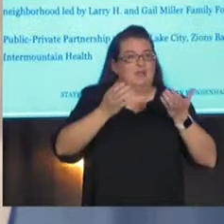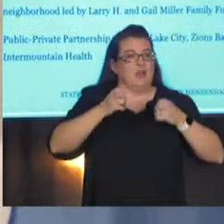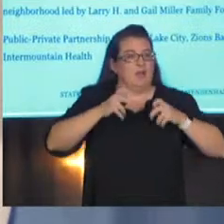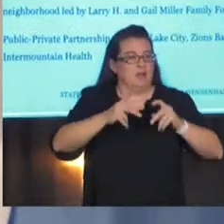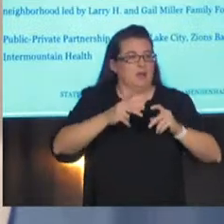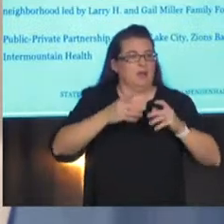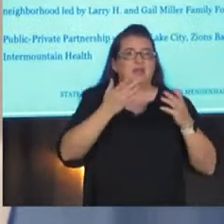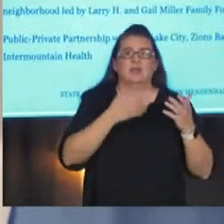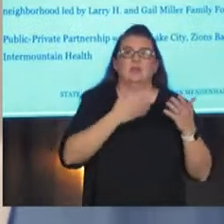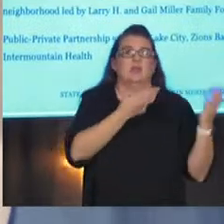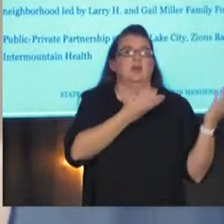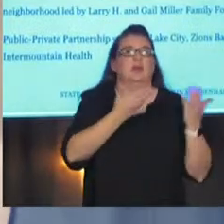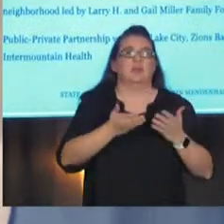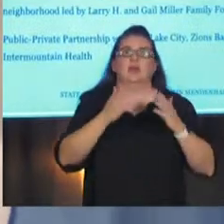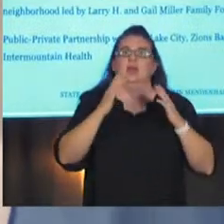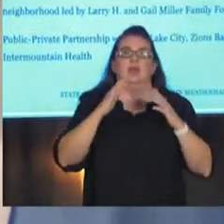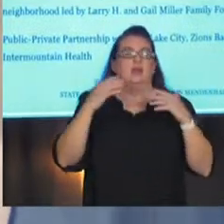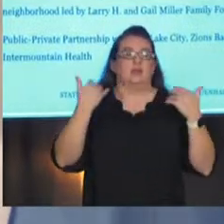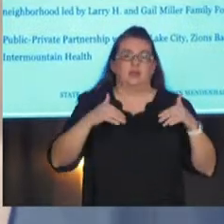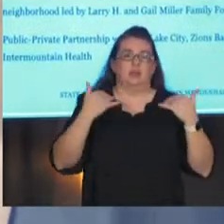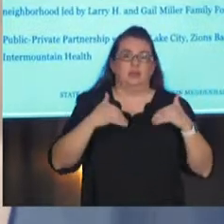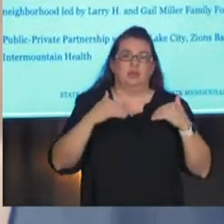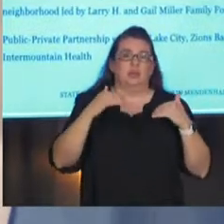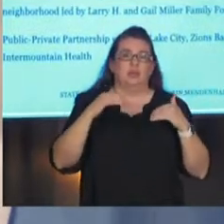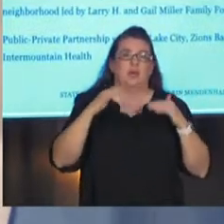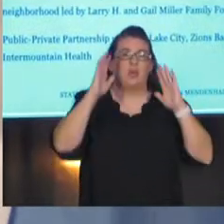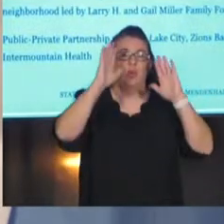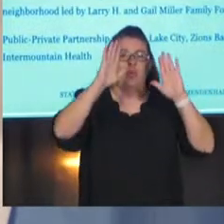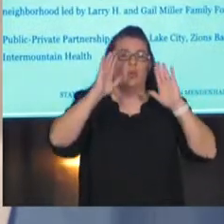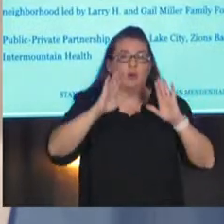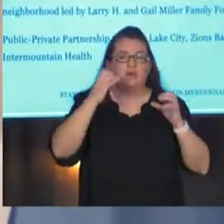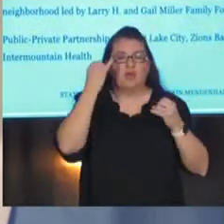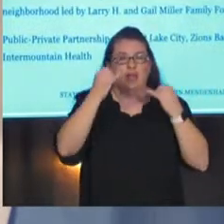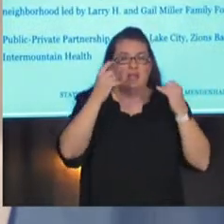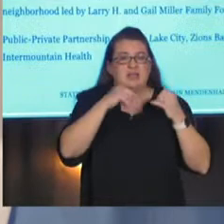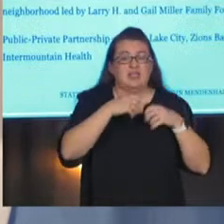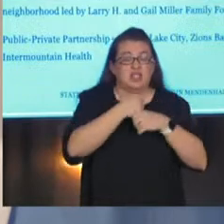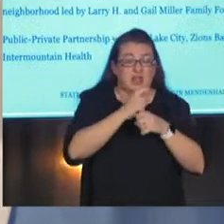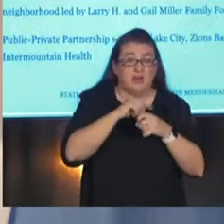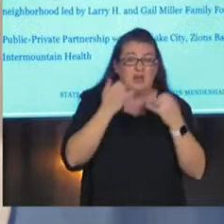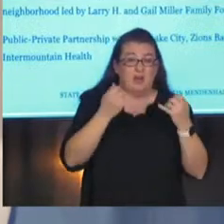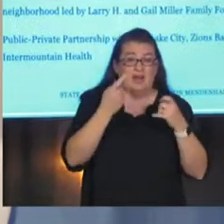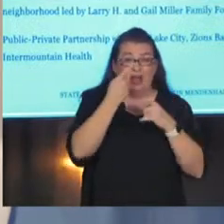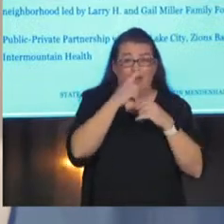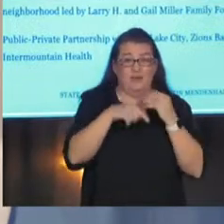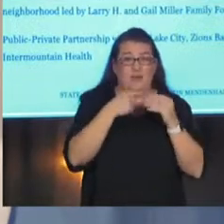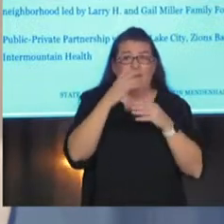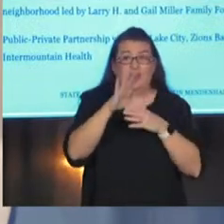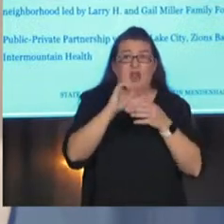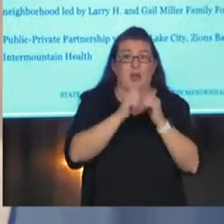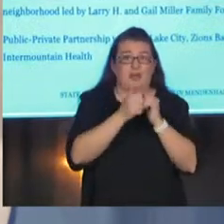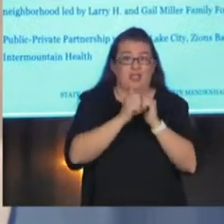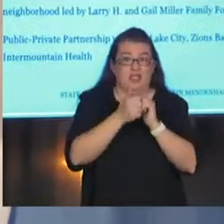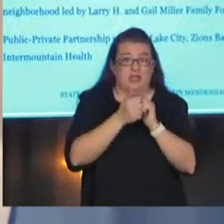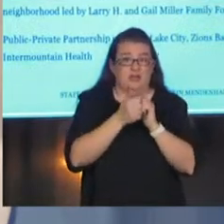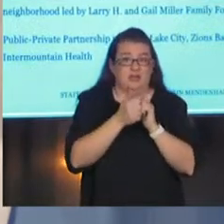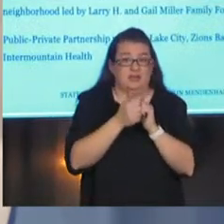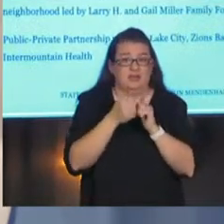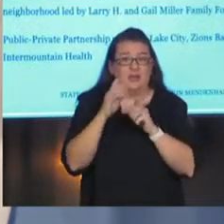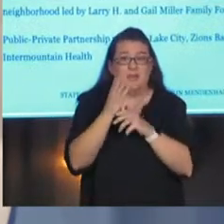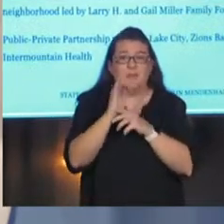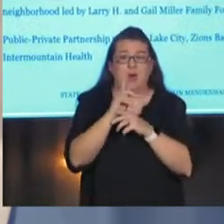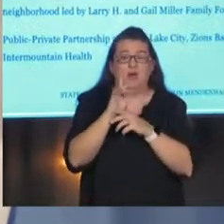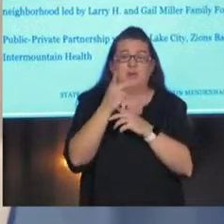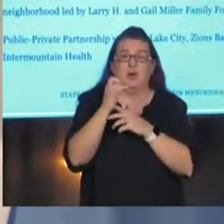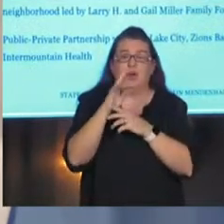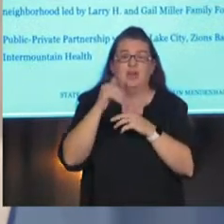bring tremendous leverage to the ideas that are being generated right now in the Ballpark Next competition. Gail, thank